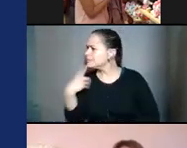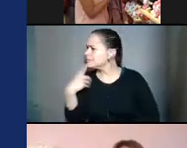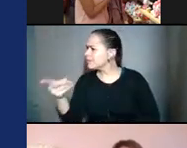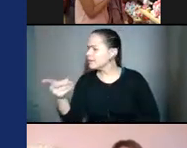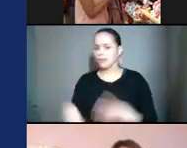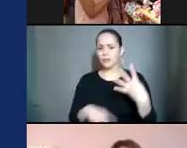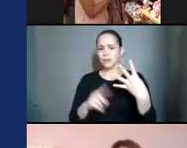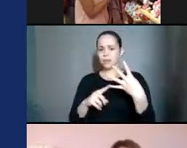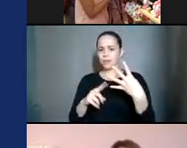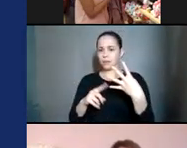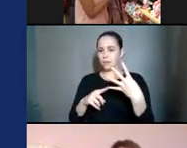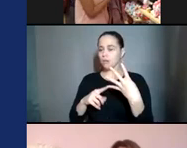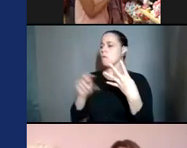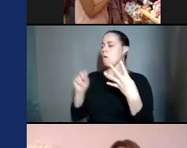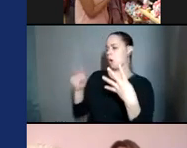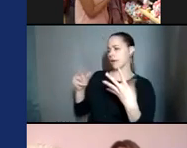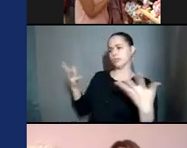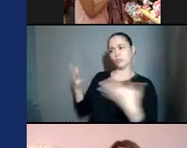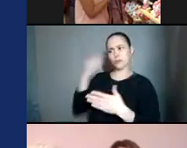What do you already know?